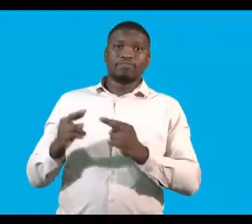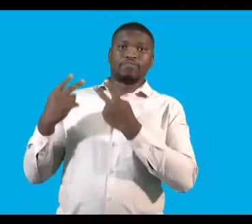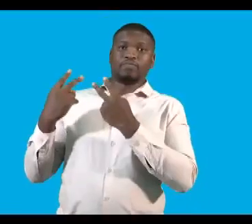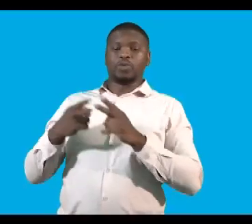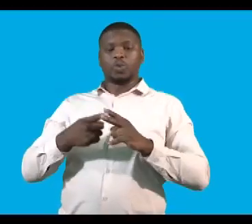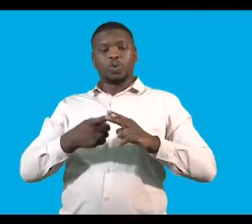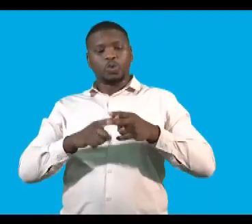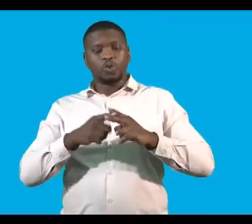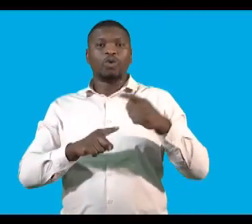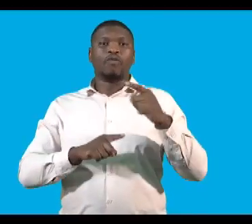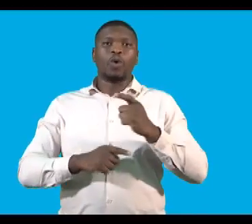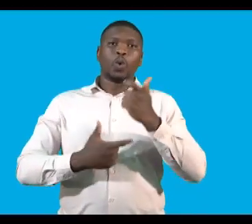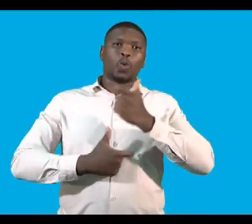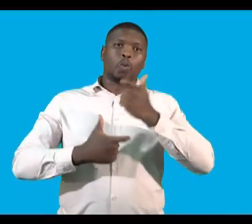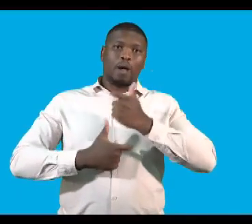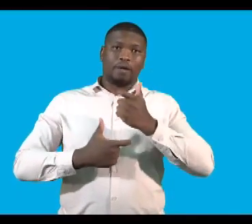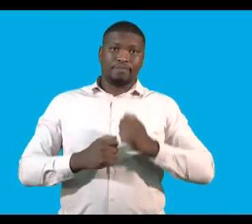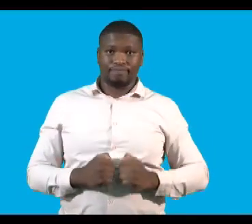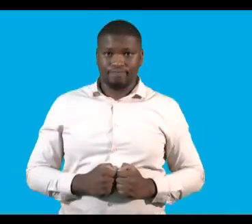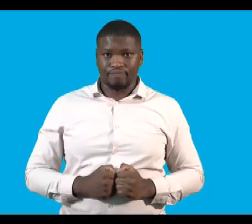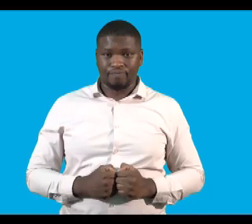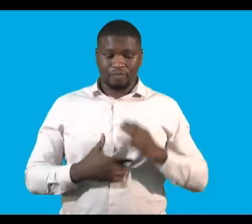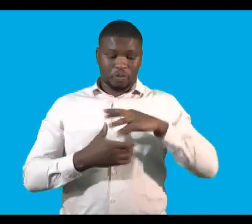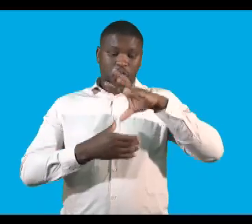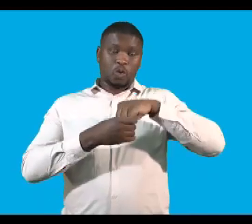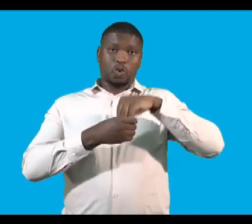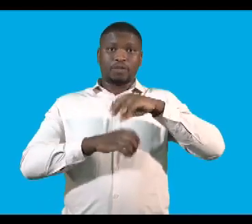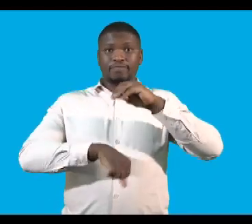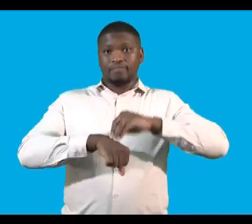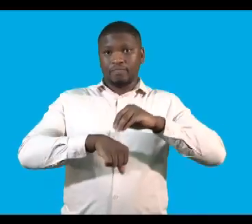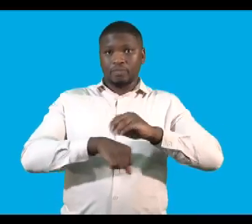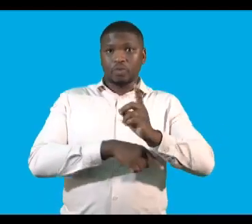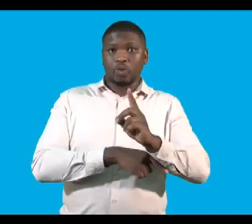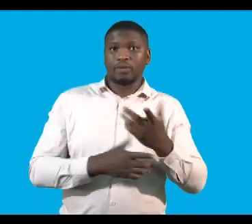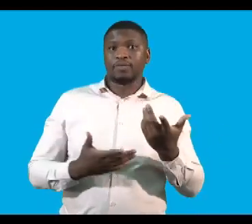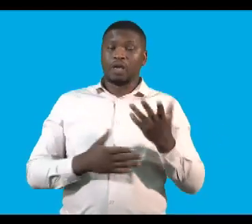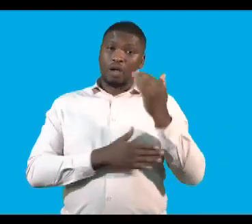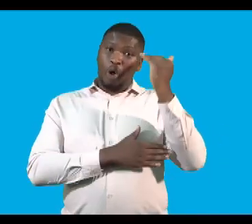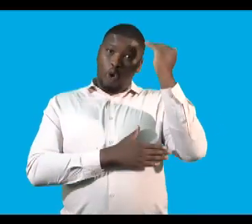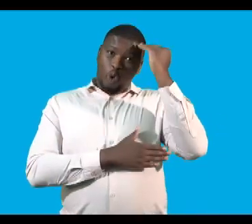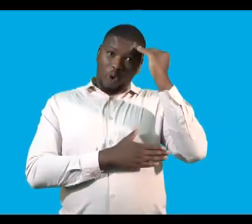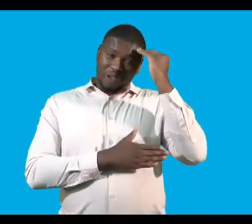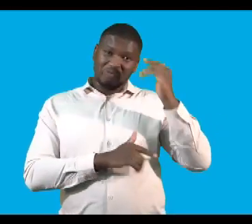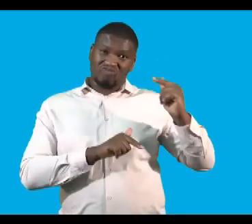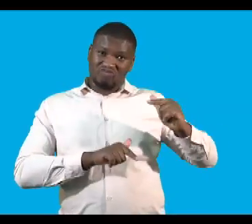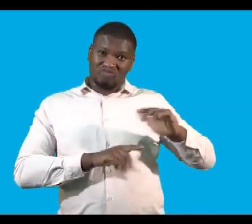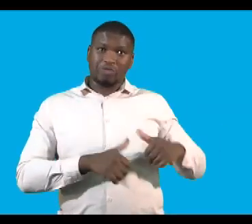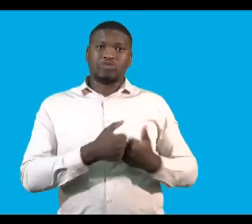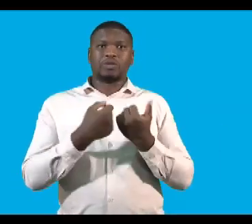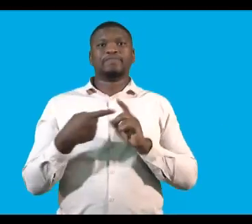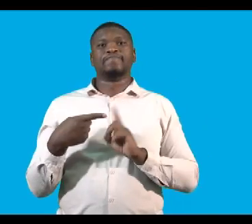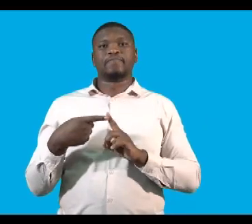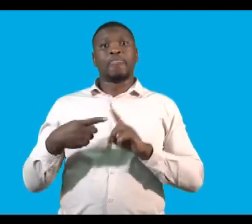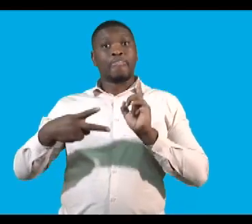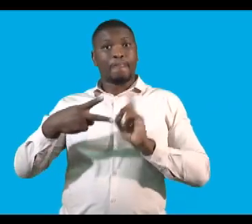to revise the tools of humor. Content problems include a lack of knowledge of the key